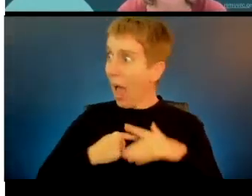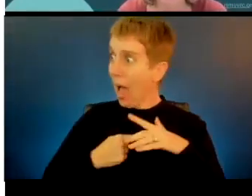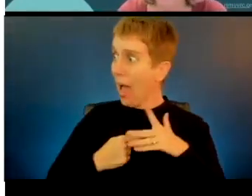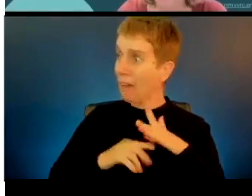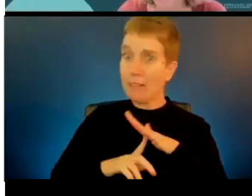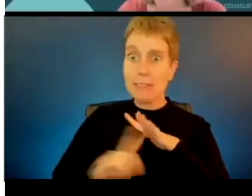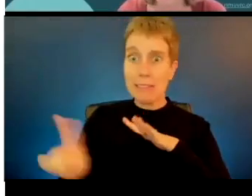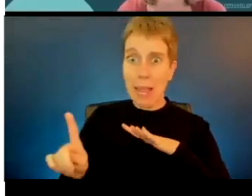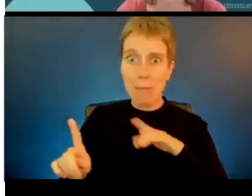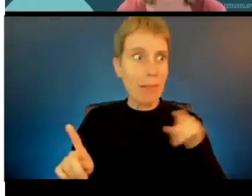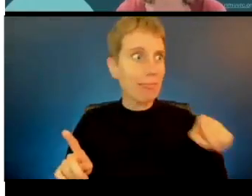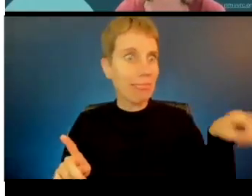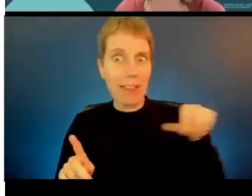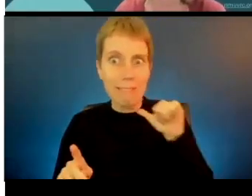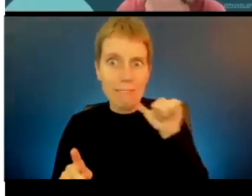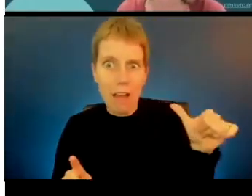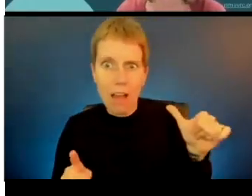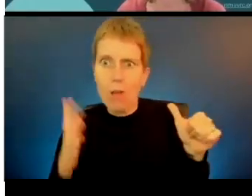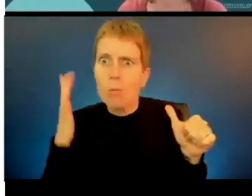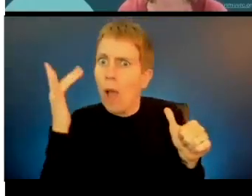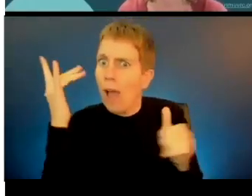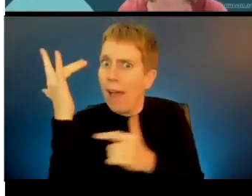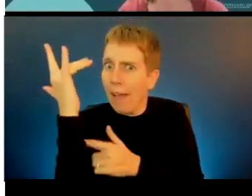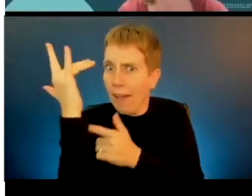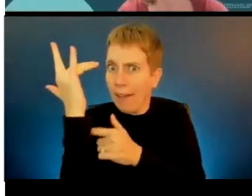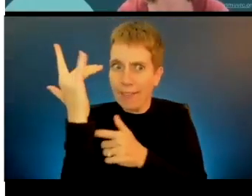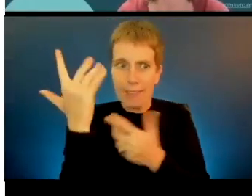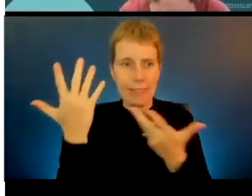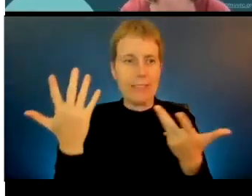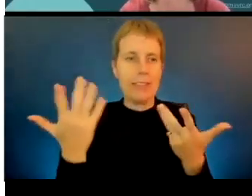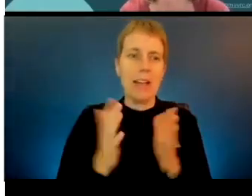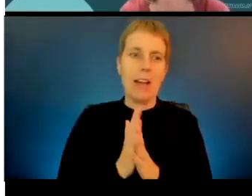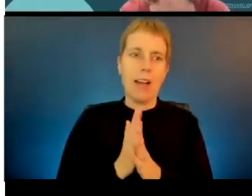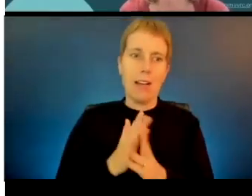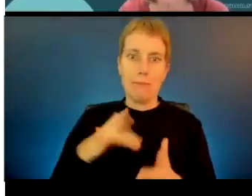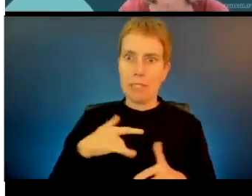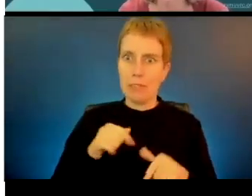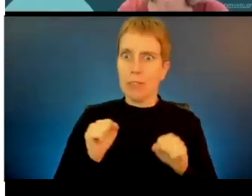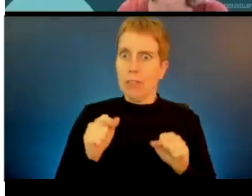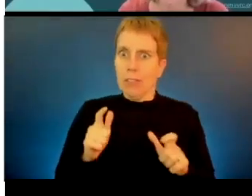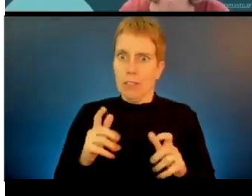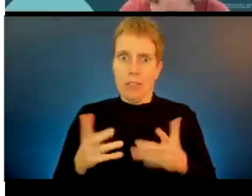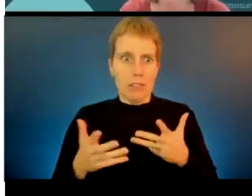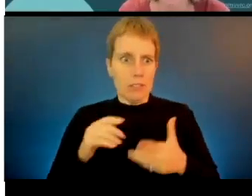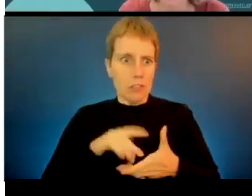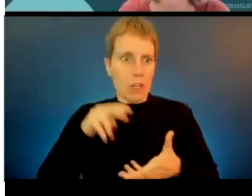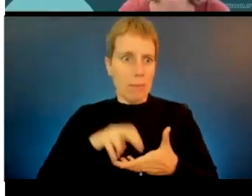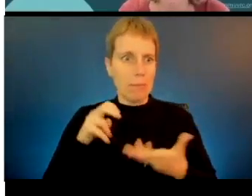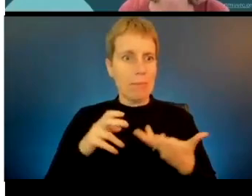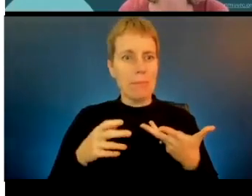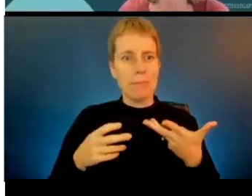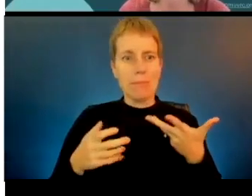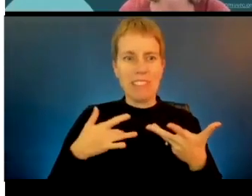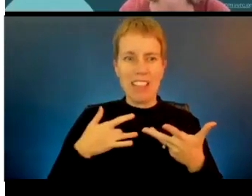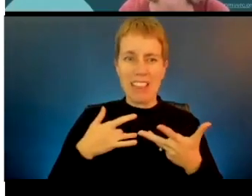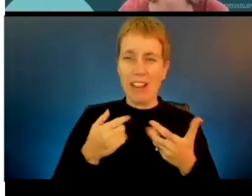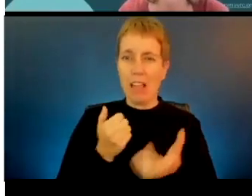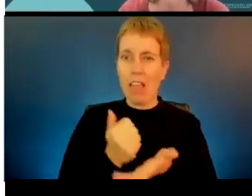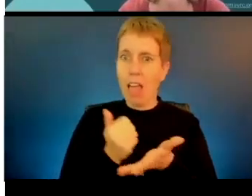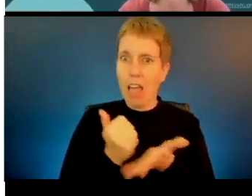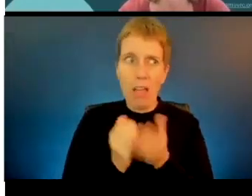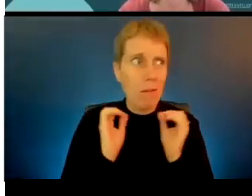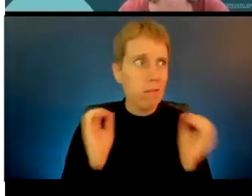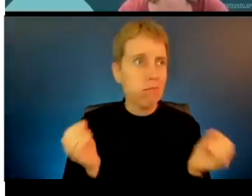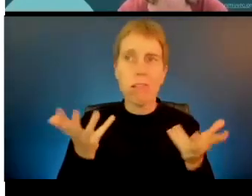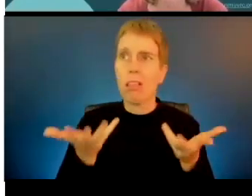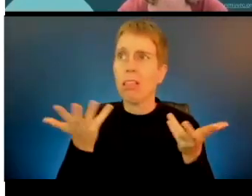jumpy and helpless. The poor school performance. And then since this age group is moving into jobs and occupations, that can